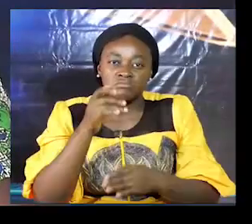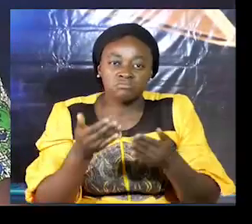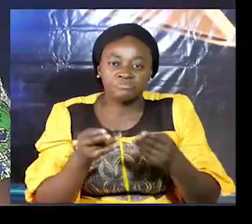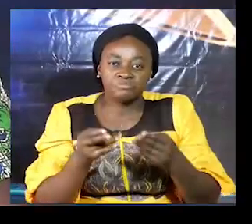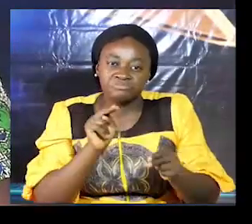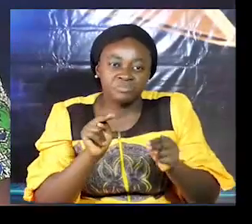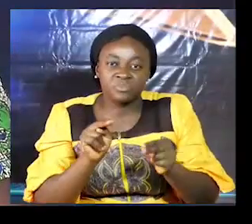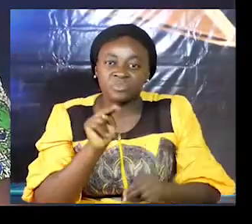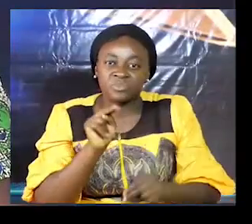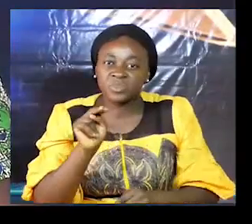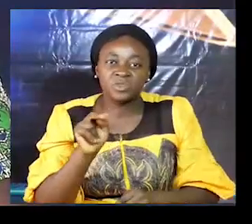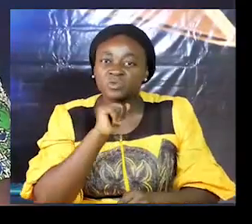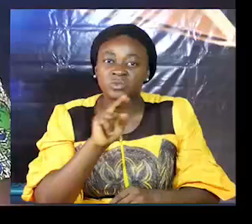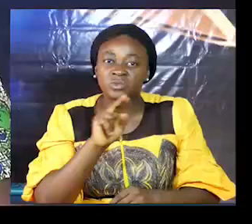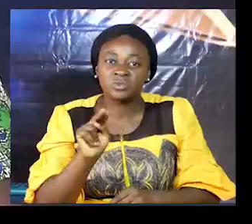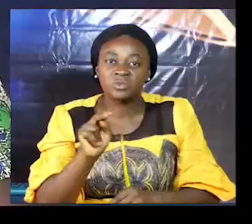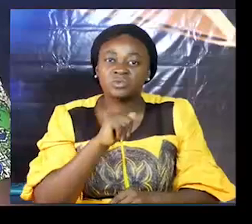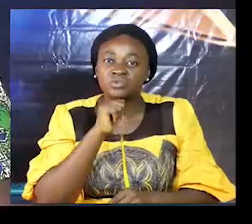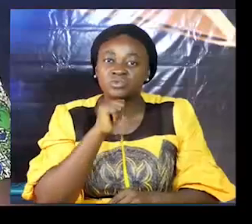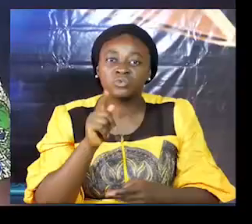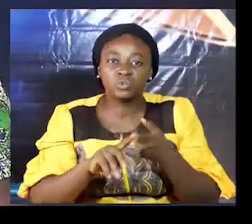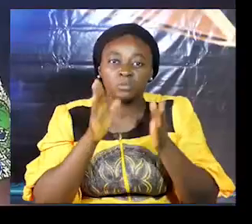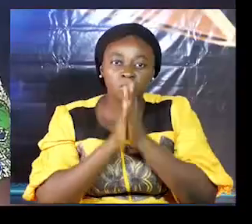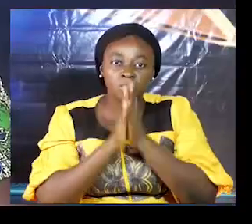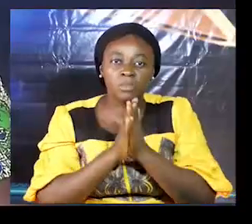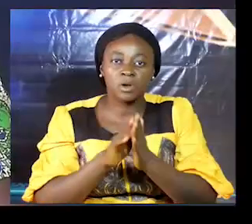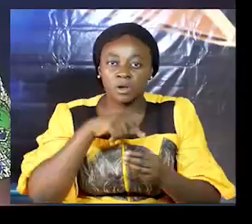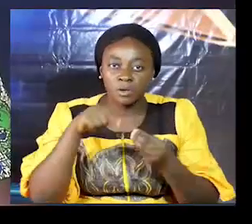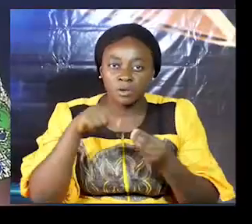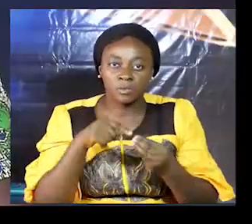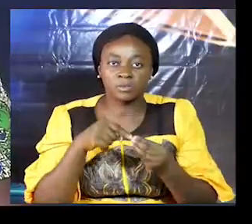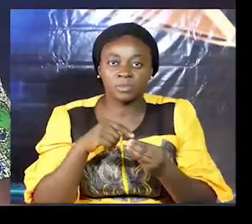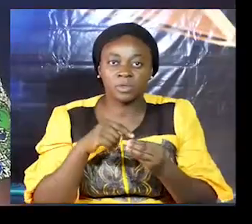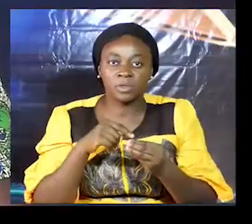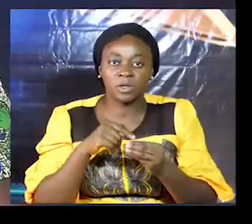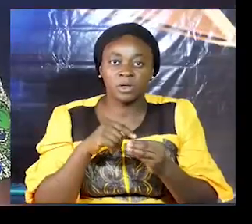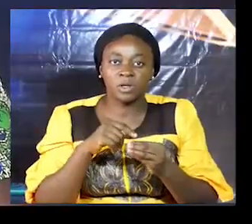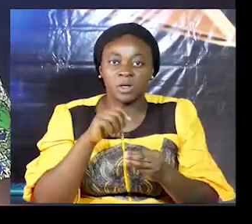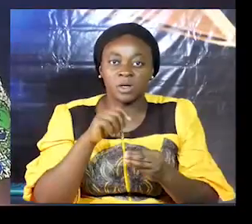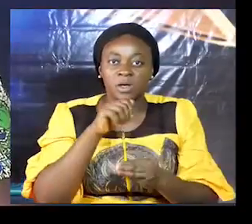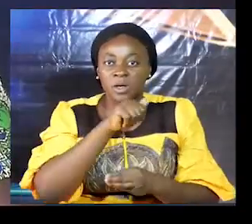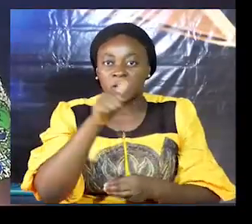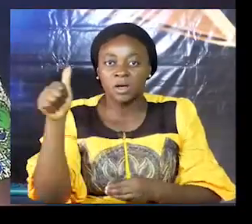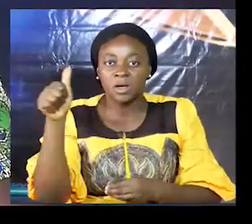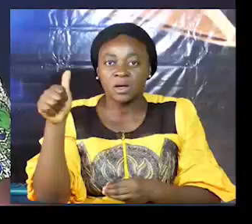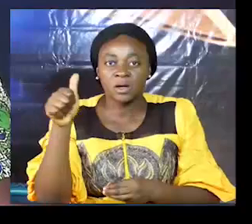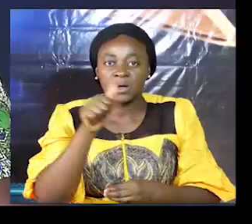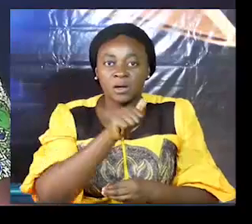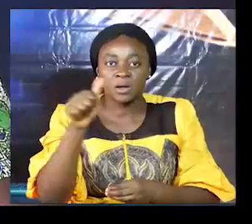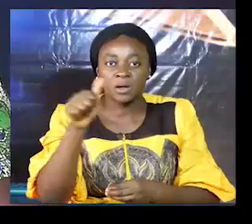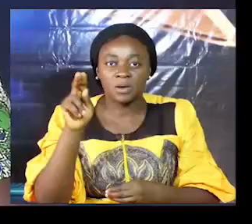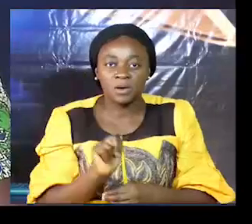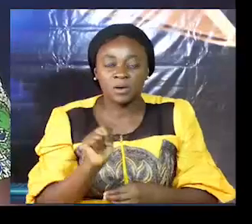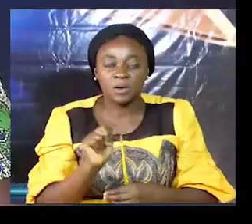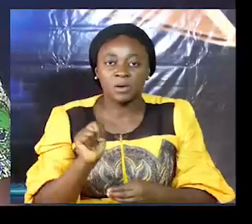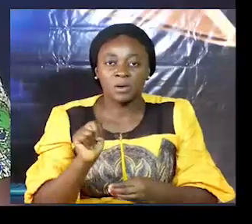unequally yoked with an unbeliever. And actually, how can you yoke a bull together with a sheep? The moment the bull stands up